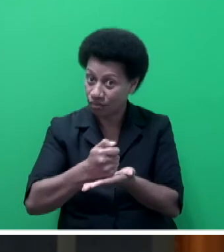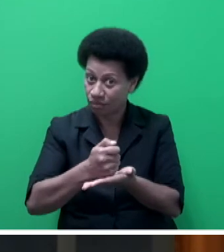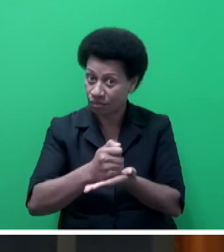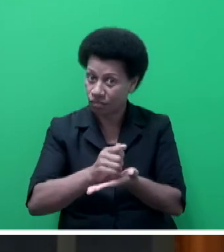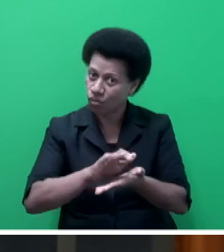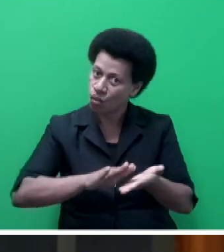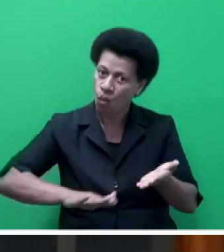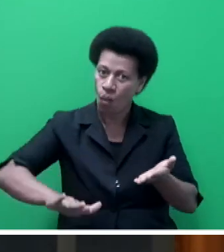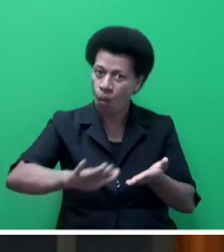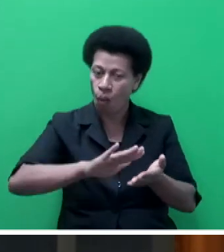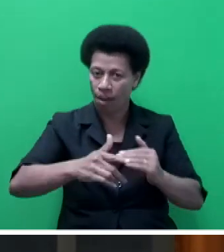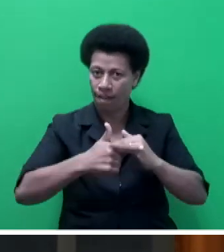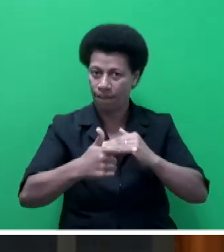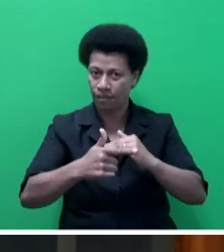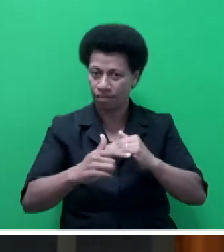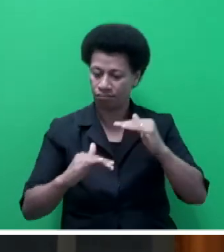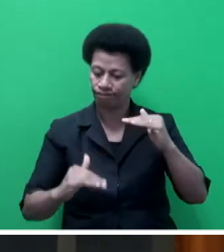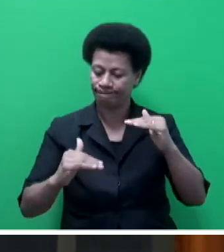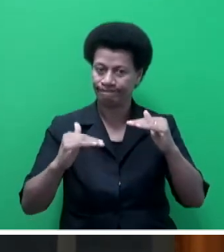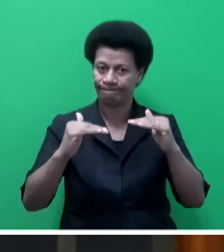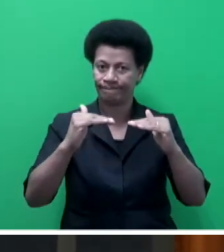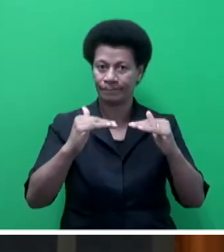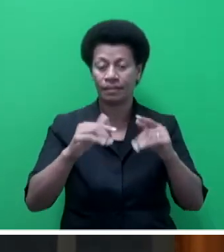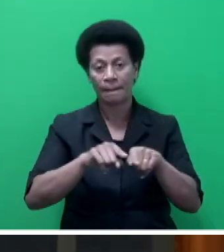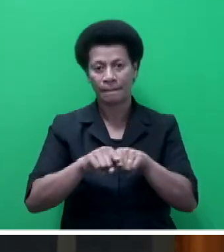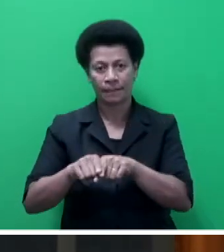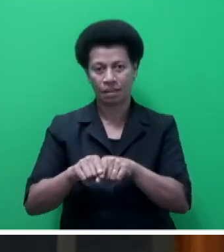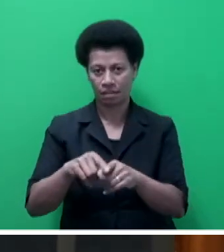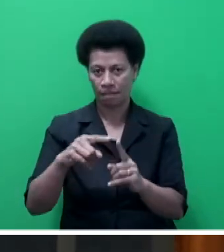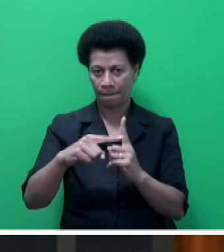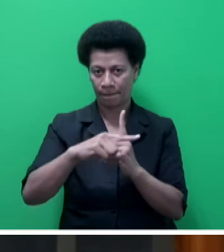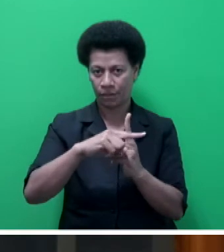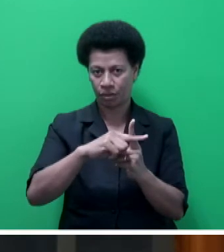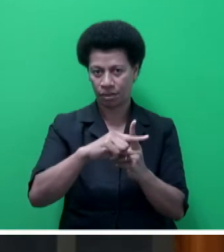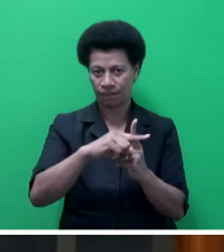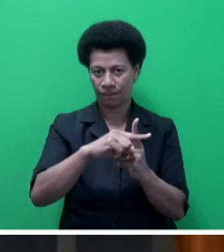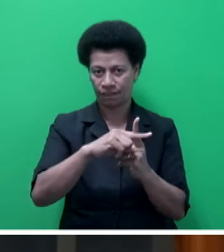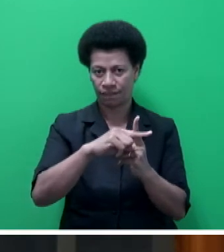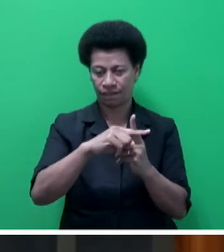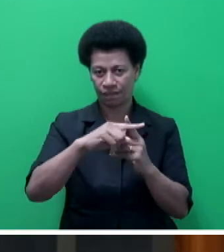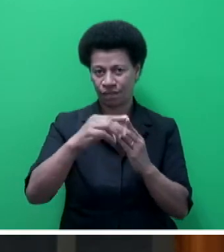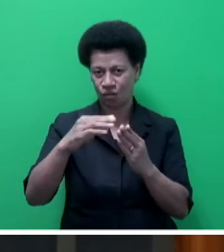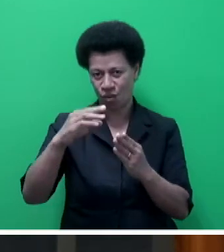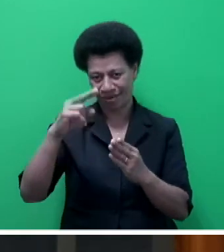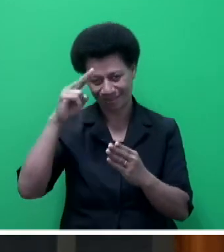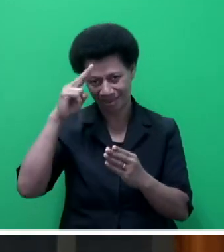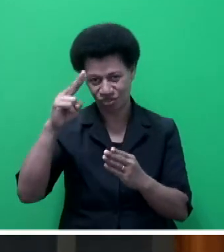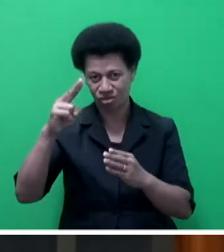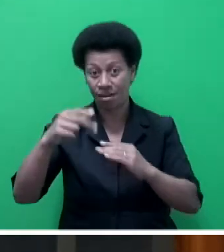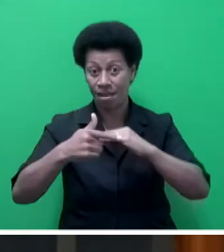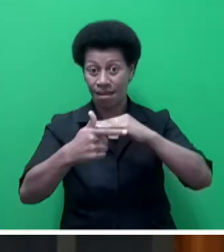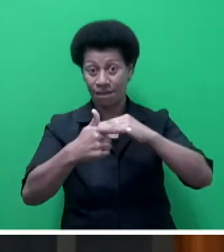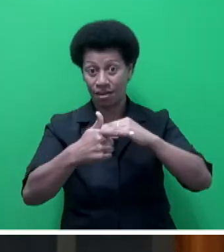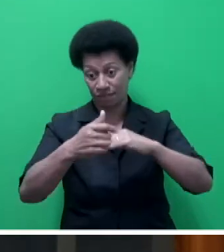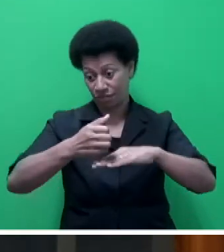Mr. Speaker said, it recognizes positive steps taken at the national level, including the development of the